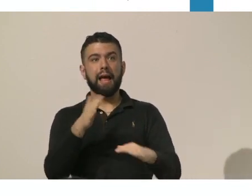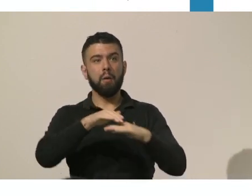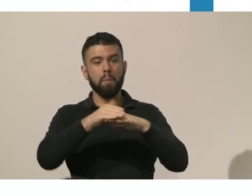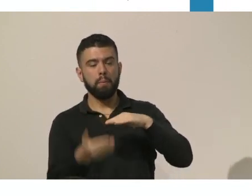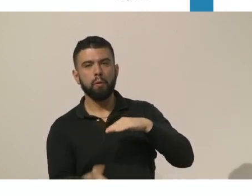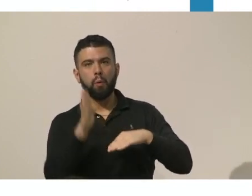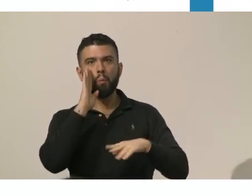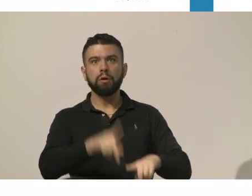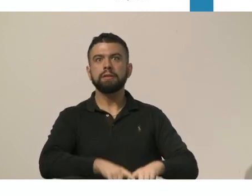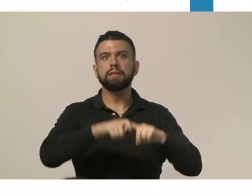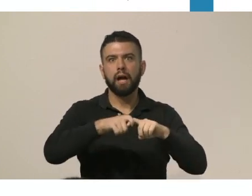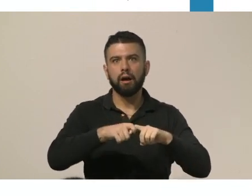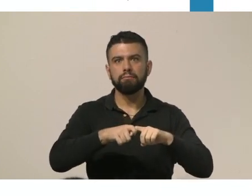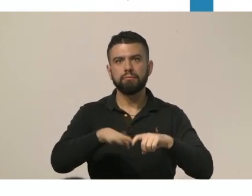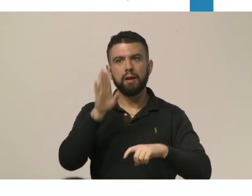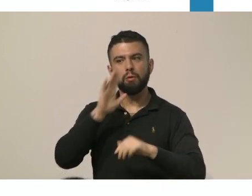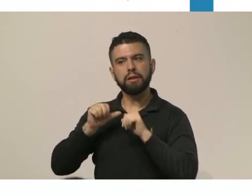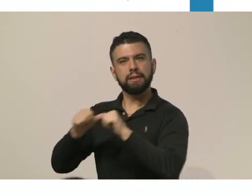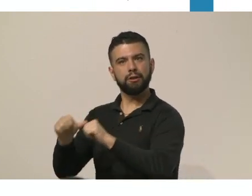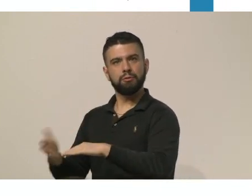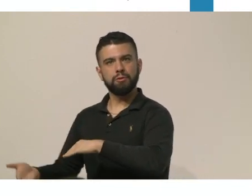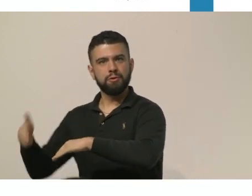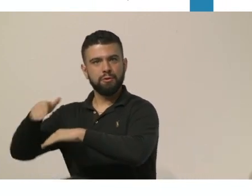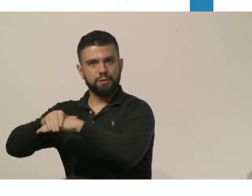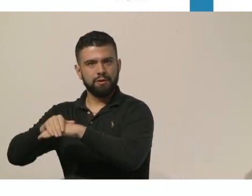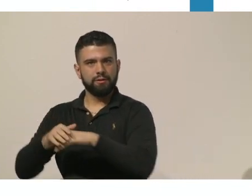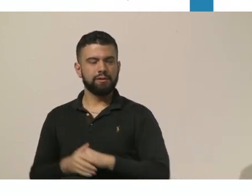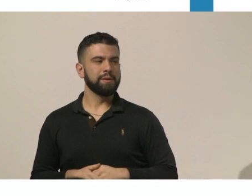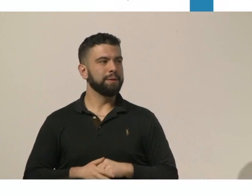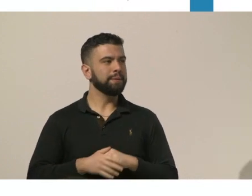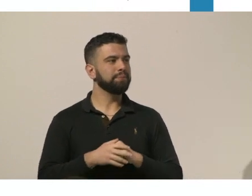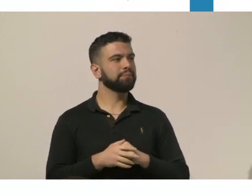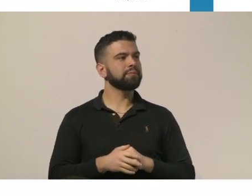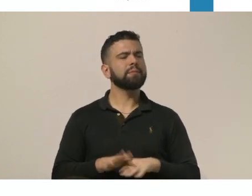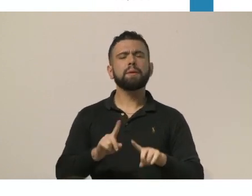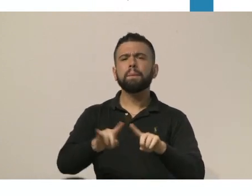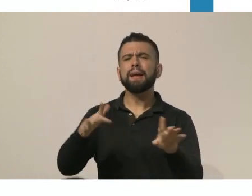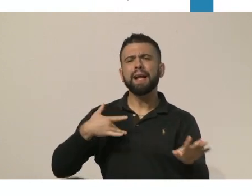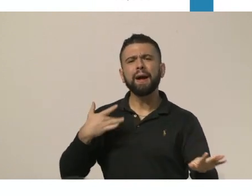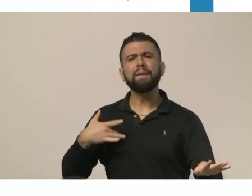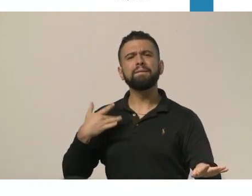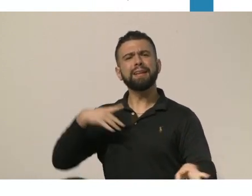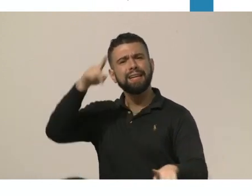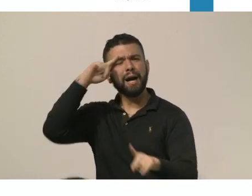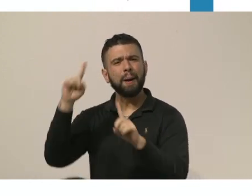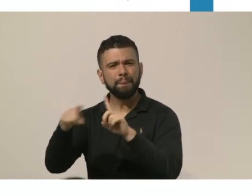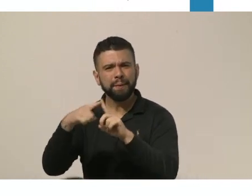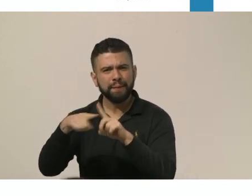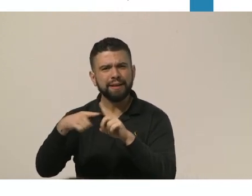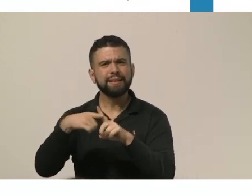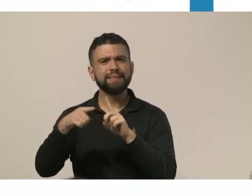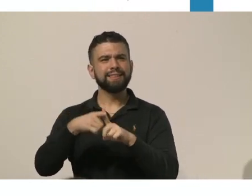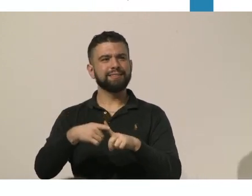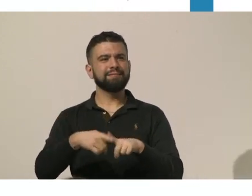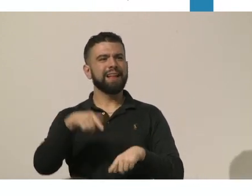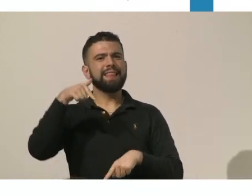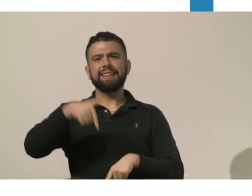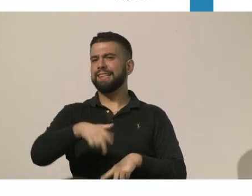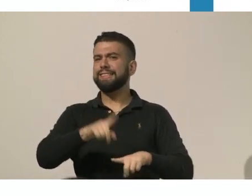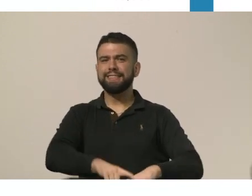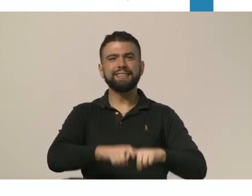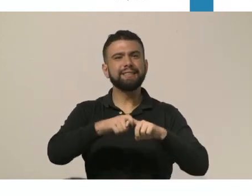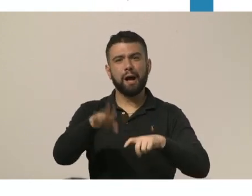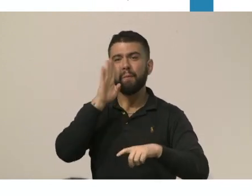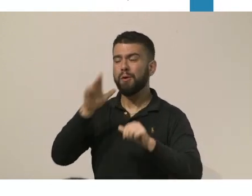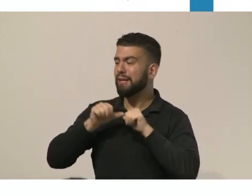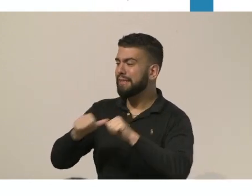nature conservative when I start to put these kind of projections out there, but I'm feeling cautiously optimistic that this is the bottom. There are a lot of things